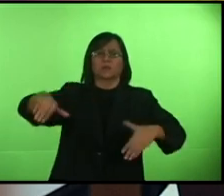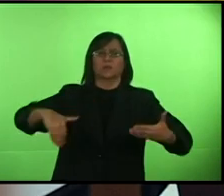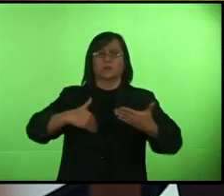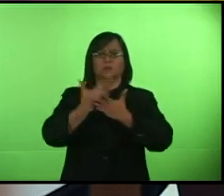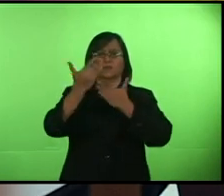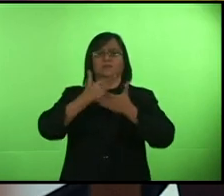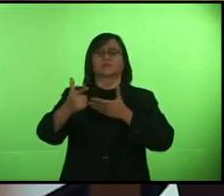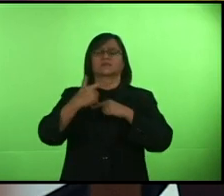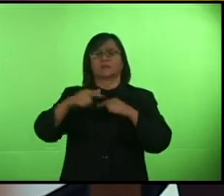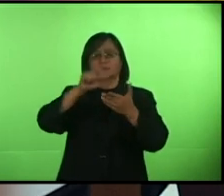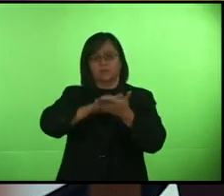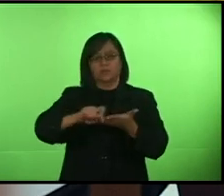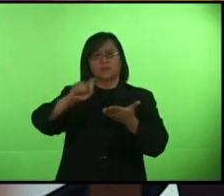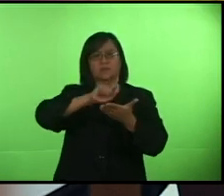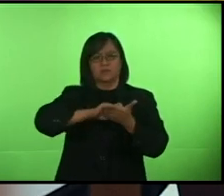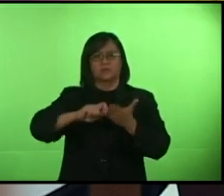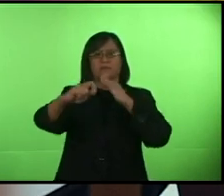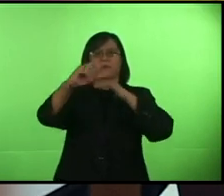written communication.